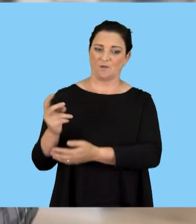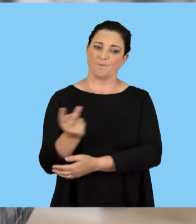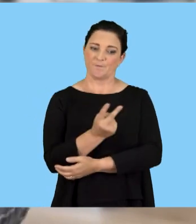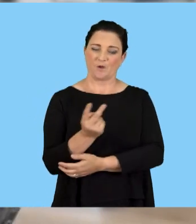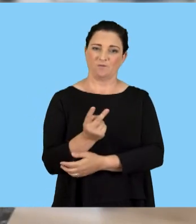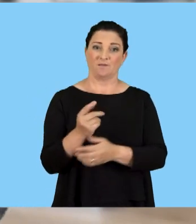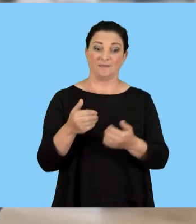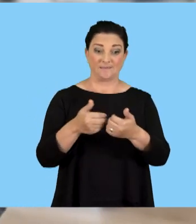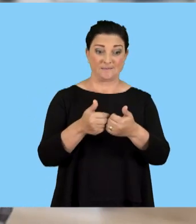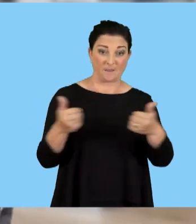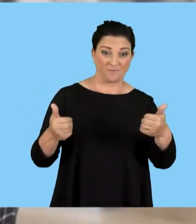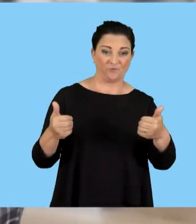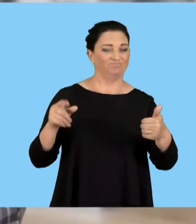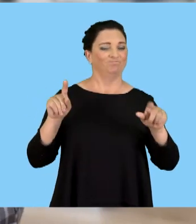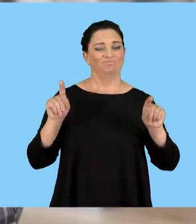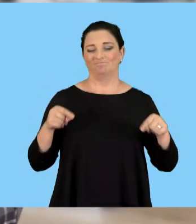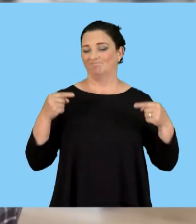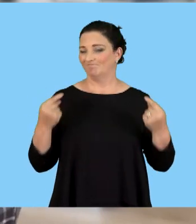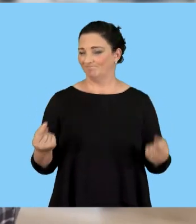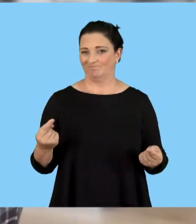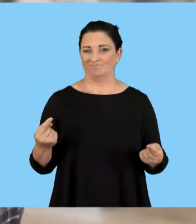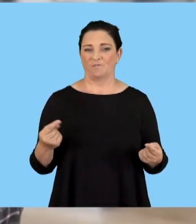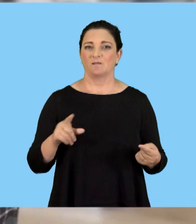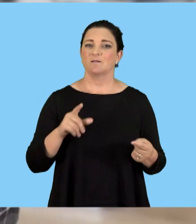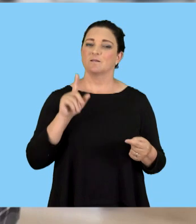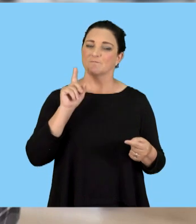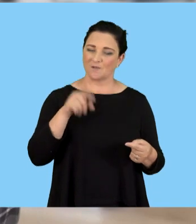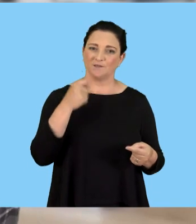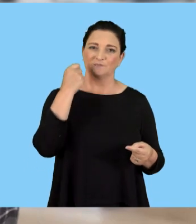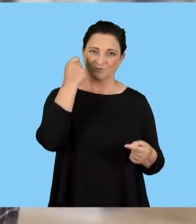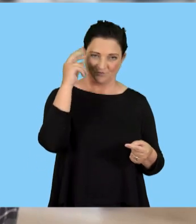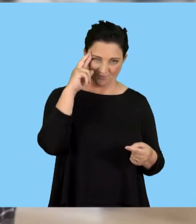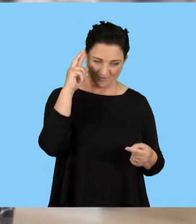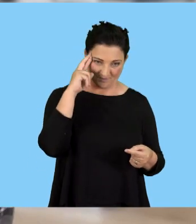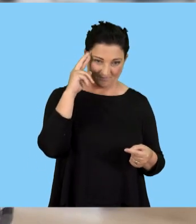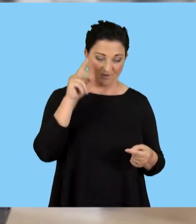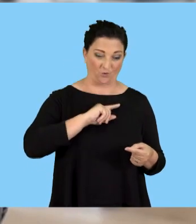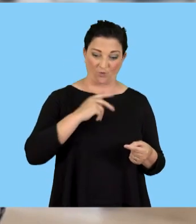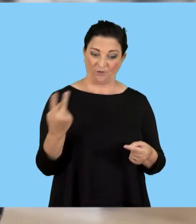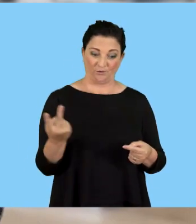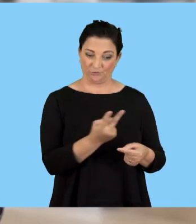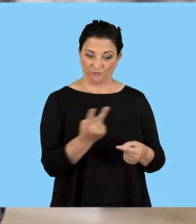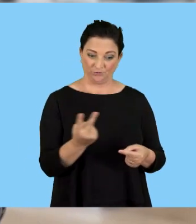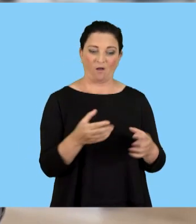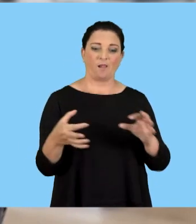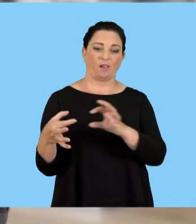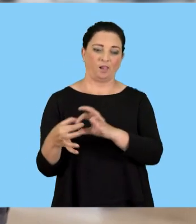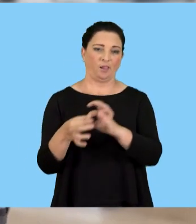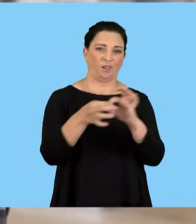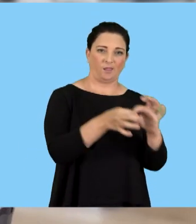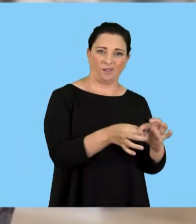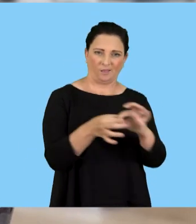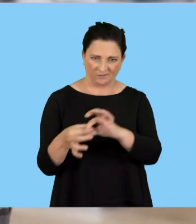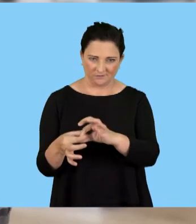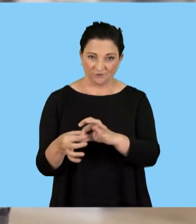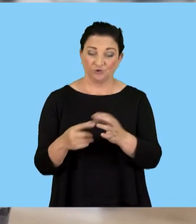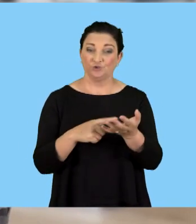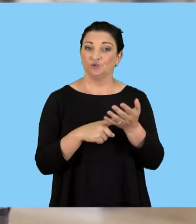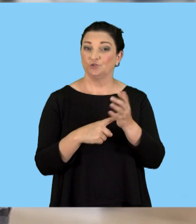another advantage of a business that does your corporate social responsibility and corporate social